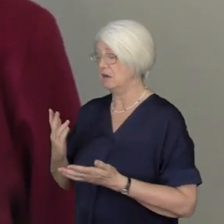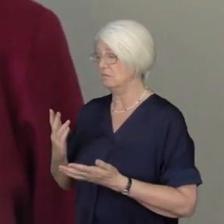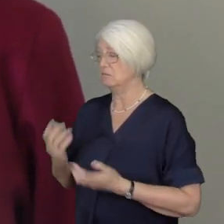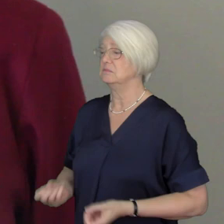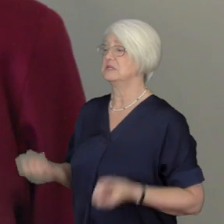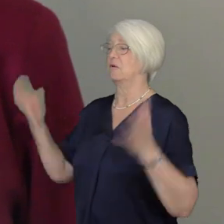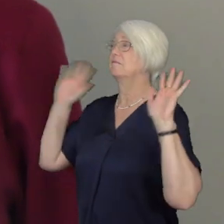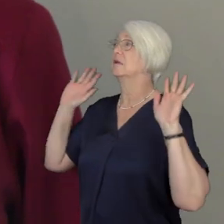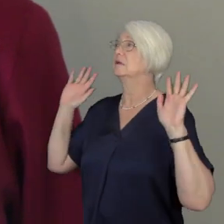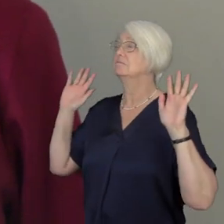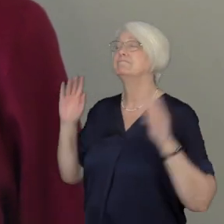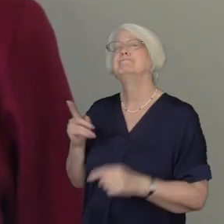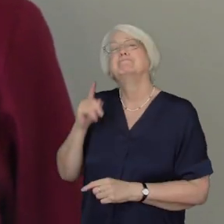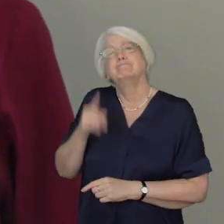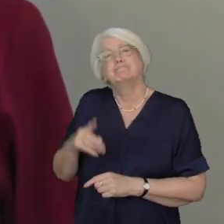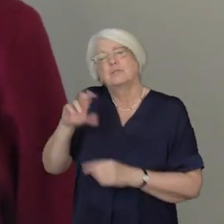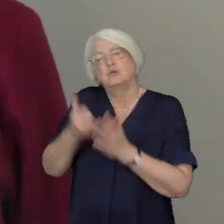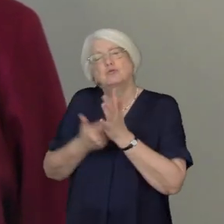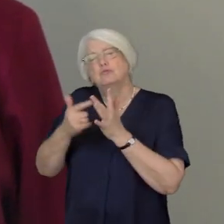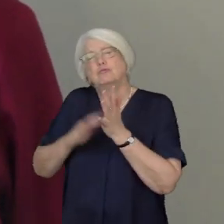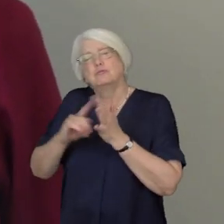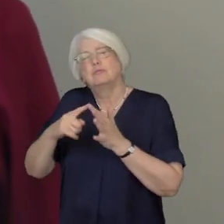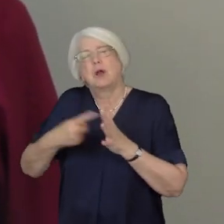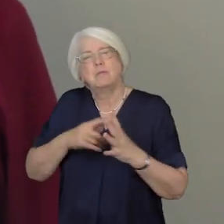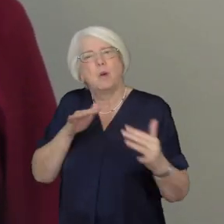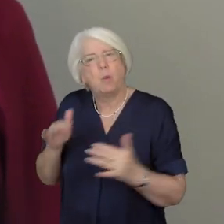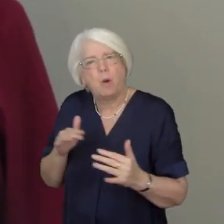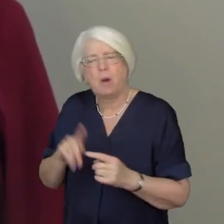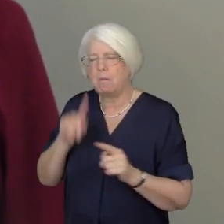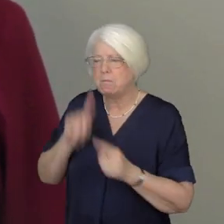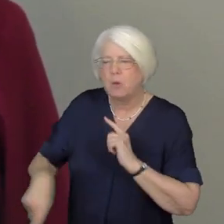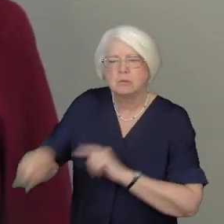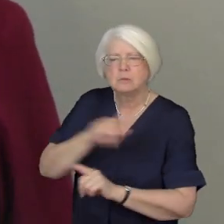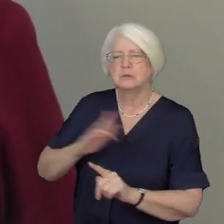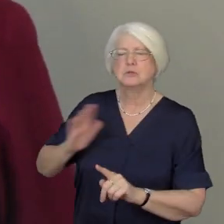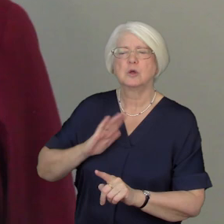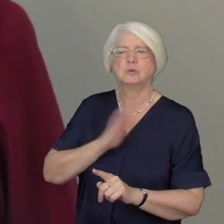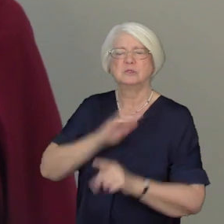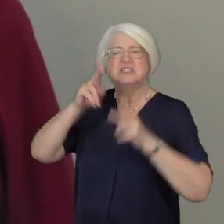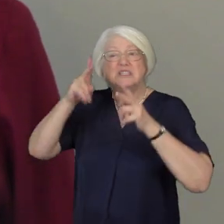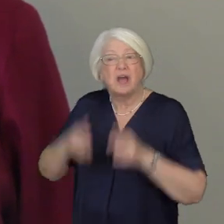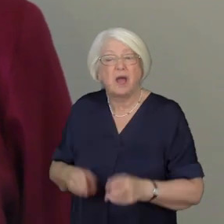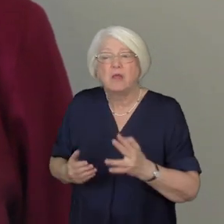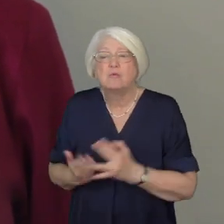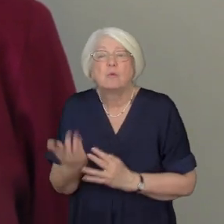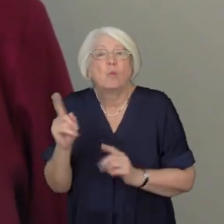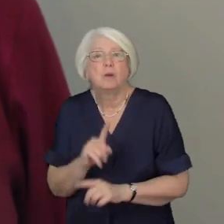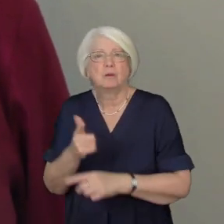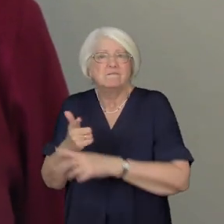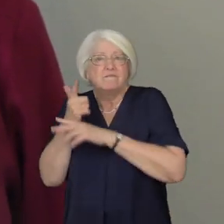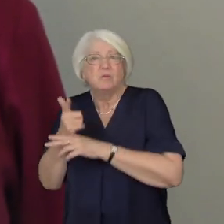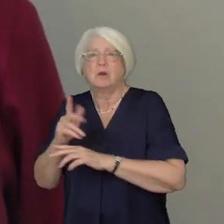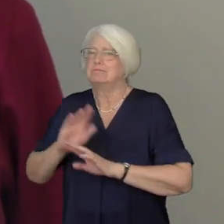from disease, not bullets. Florence herself nearly died when she came down with some form of typhus, as so